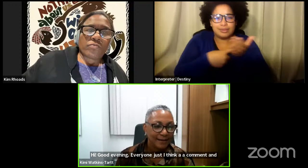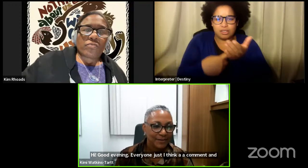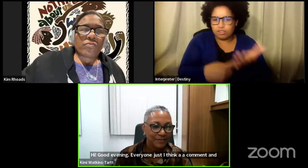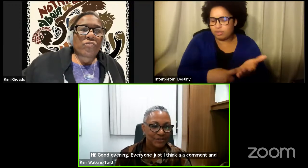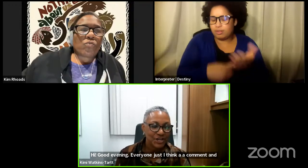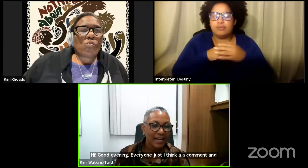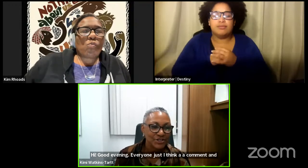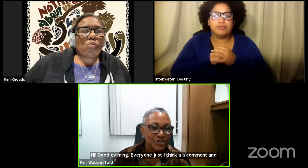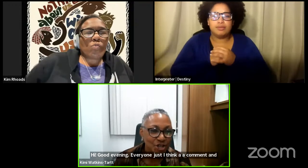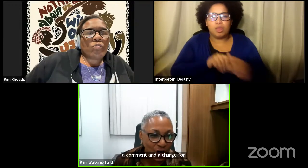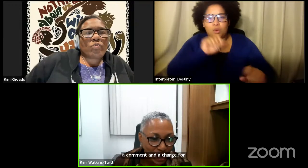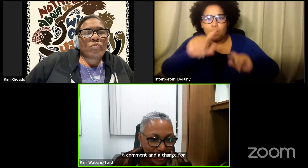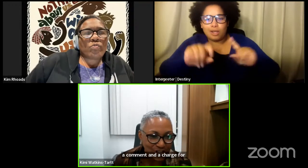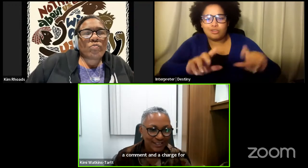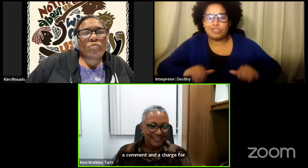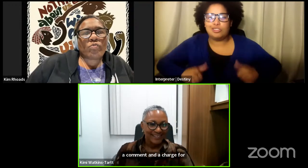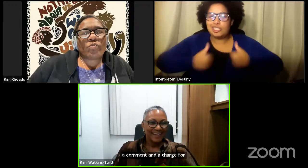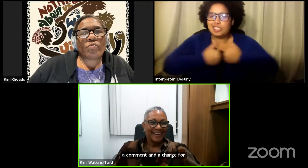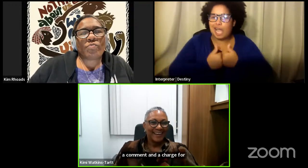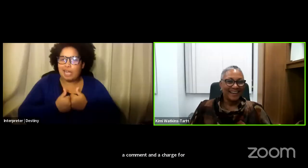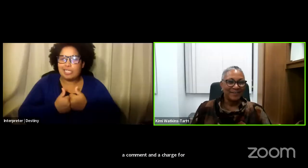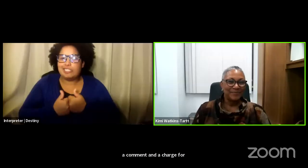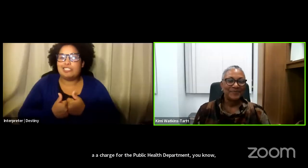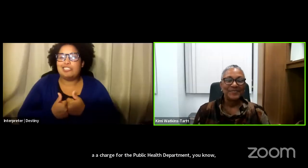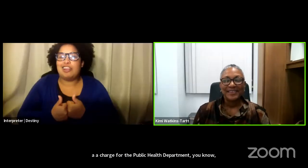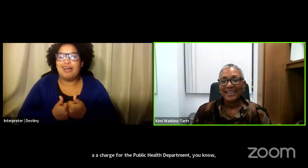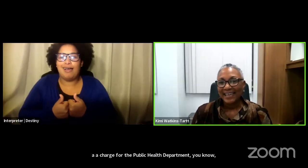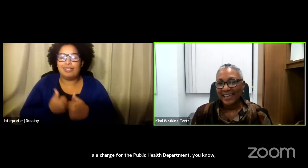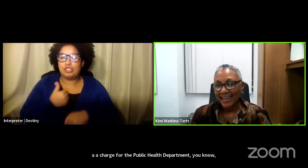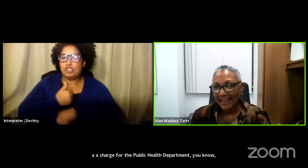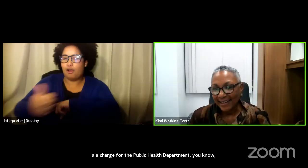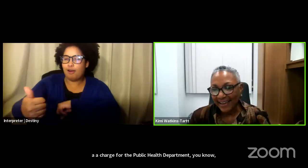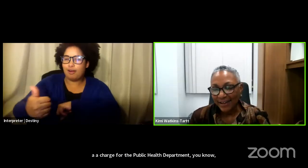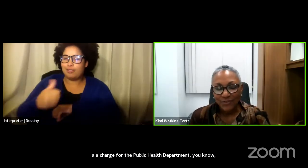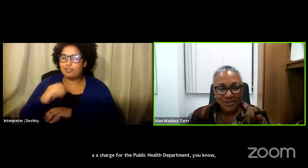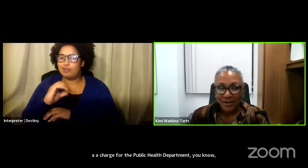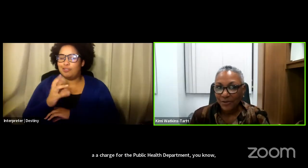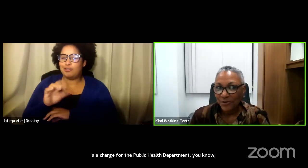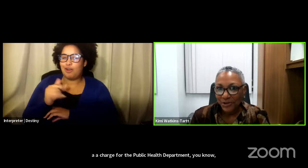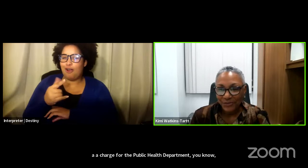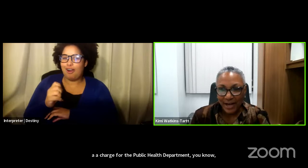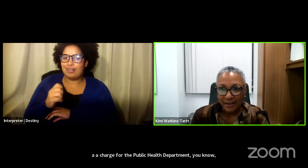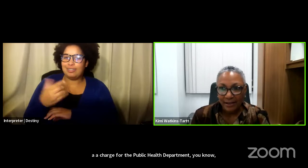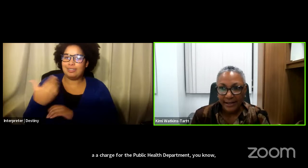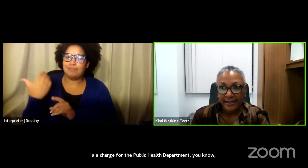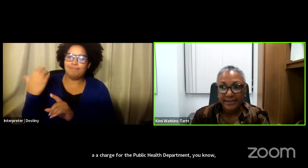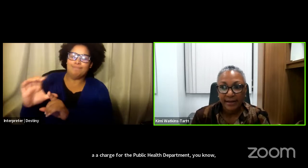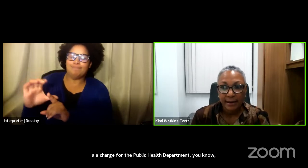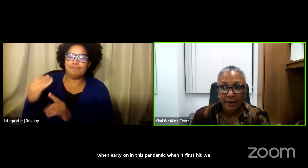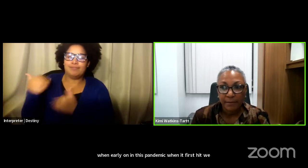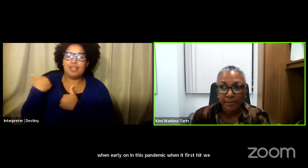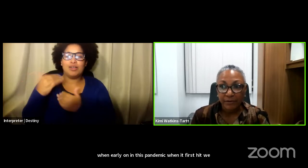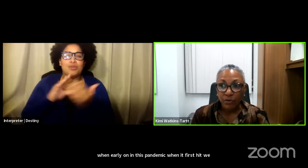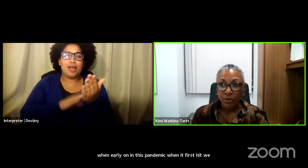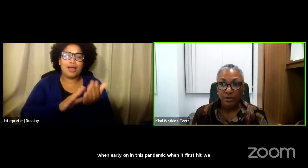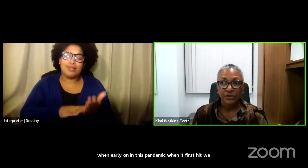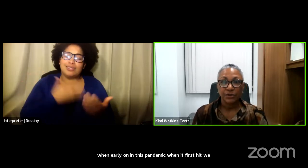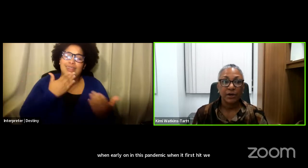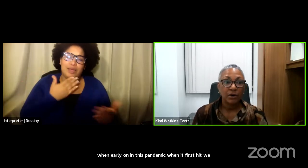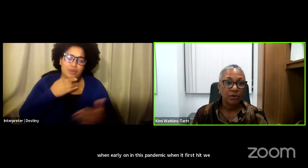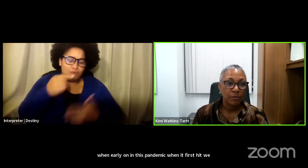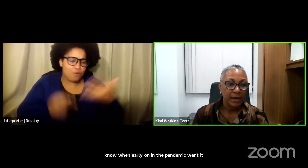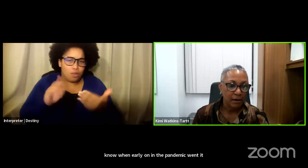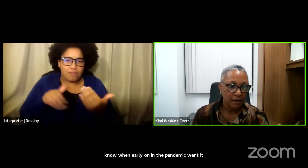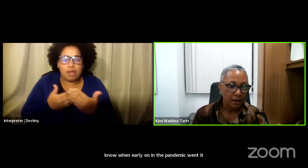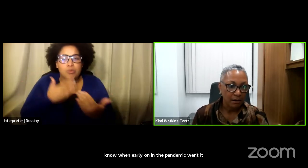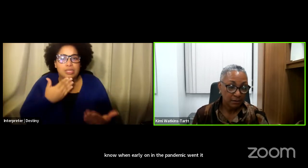the challenge, the charge, and of course all the wonderful accolades. But of course,